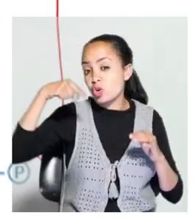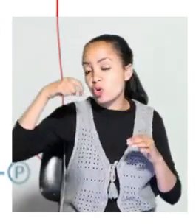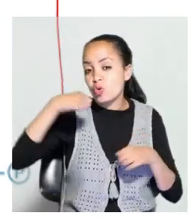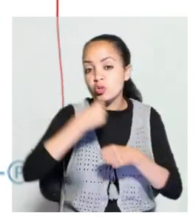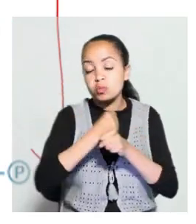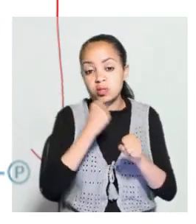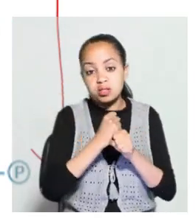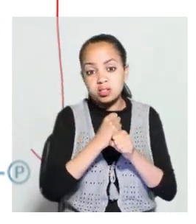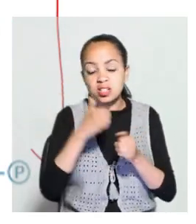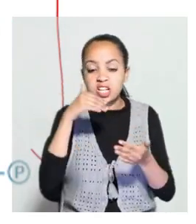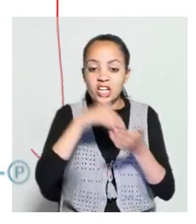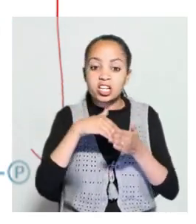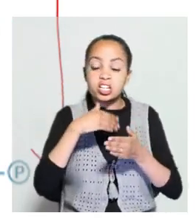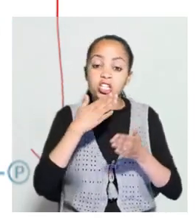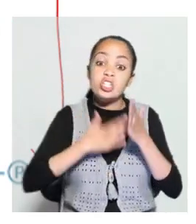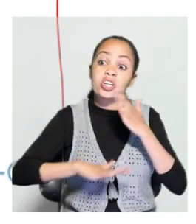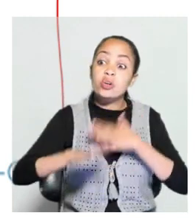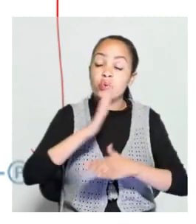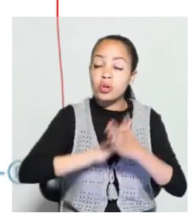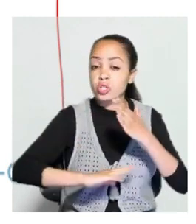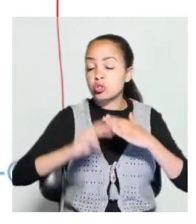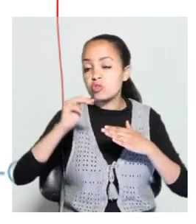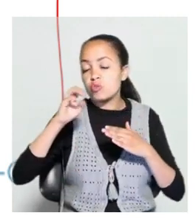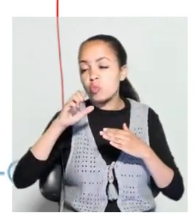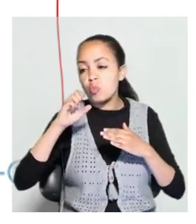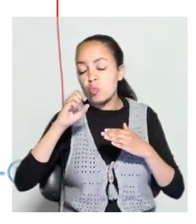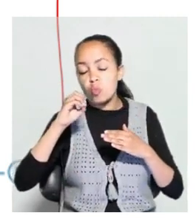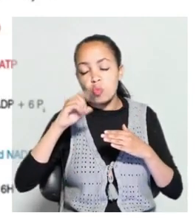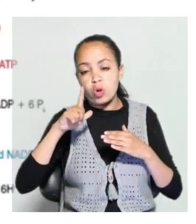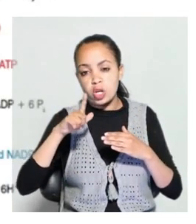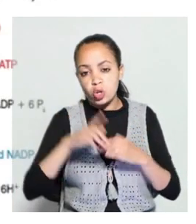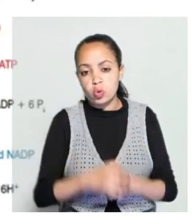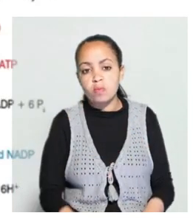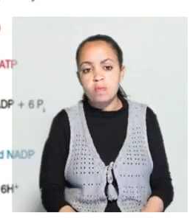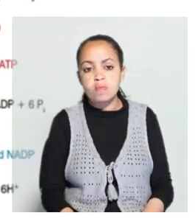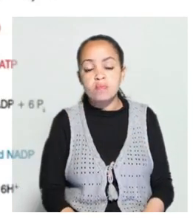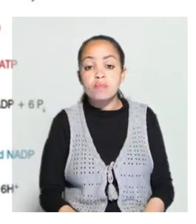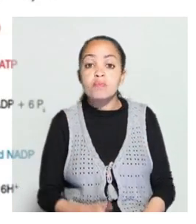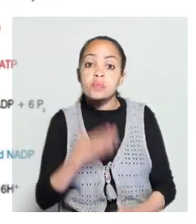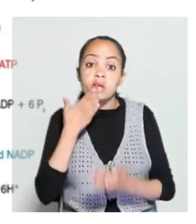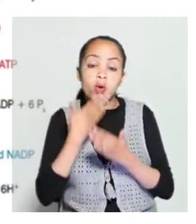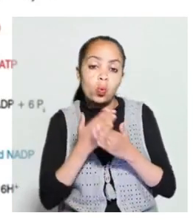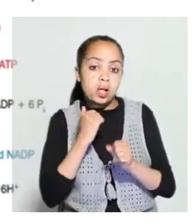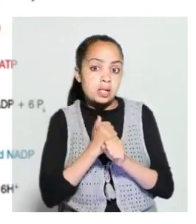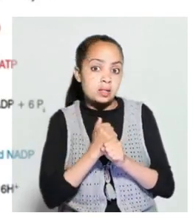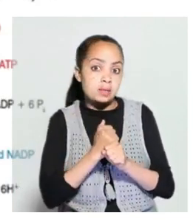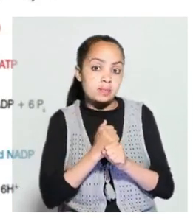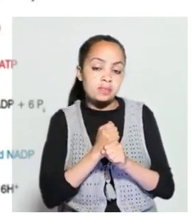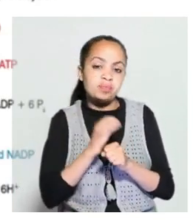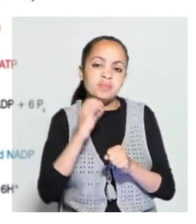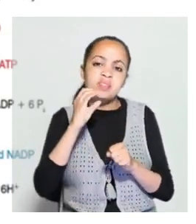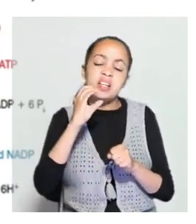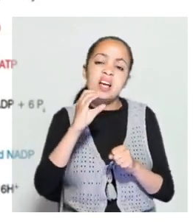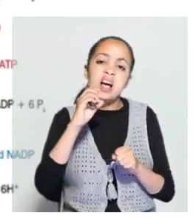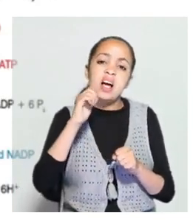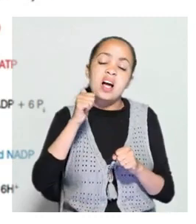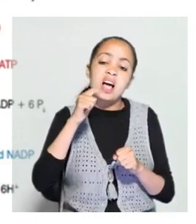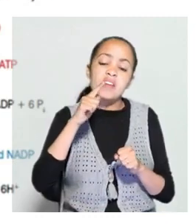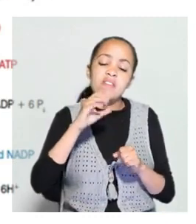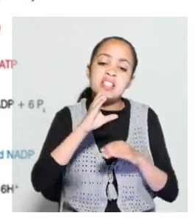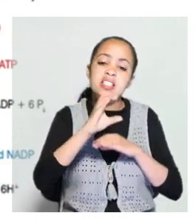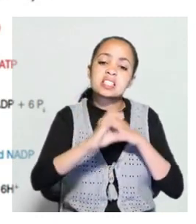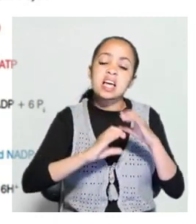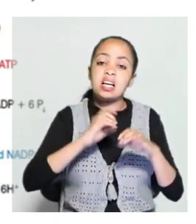in regeneration of ribulose biphosphate molecule. Well done. Calvin cycle